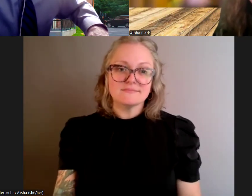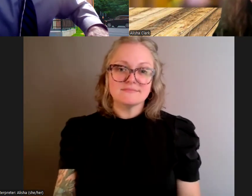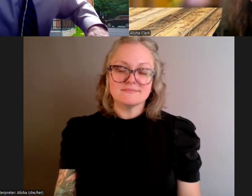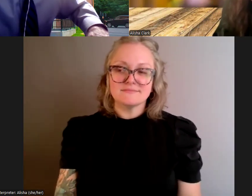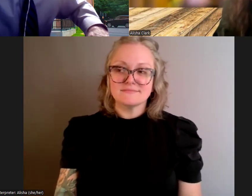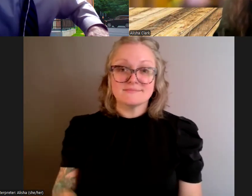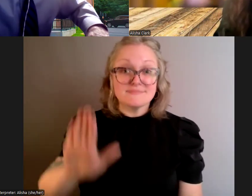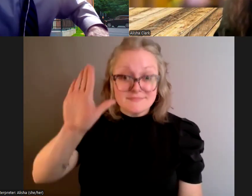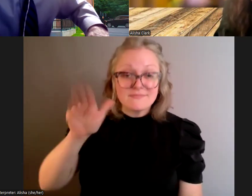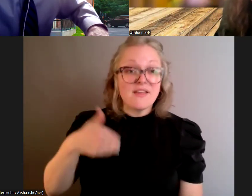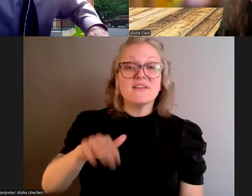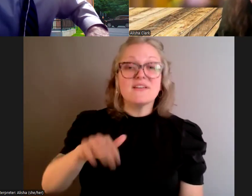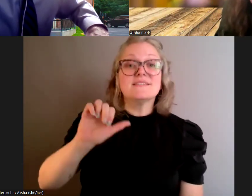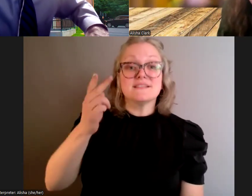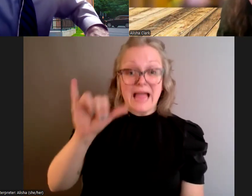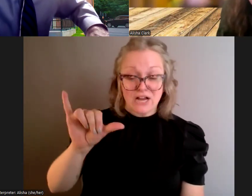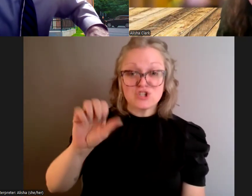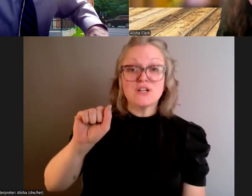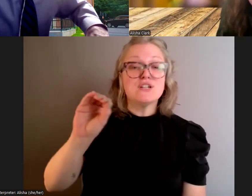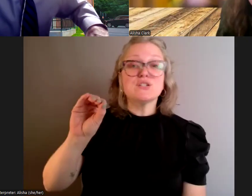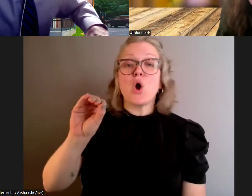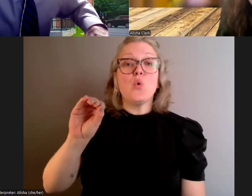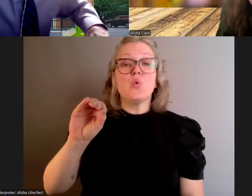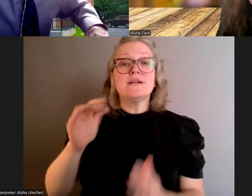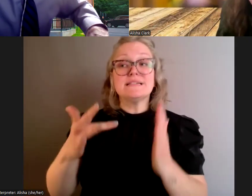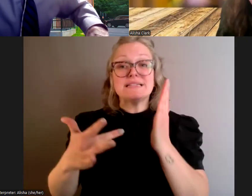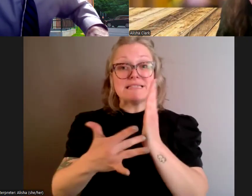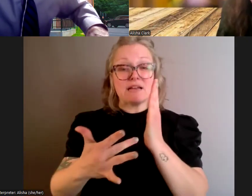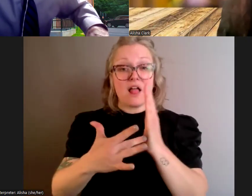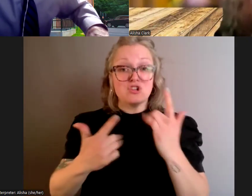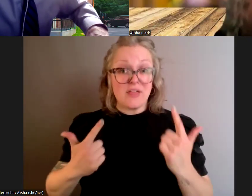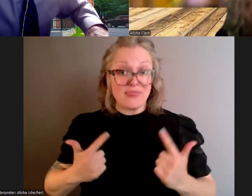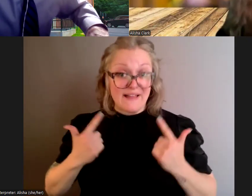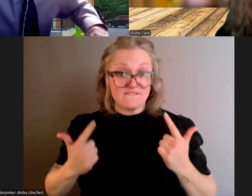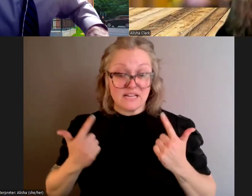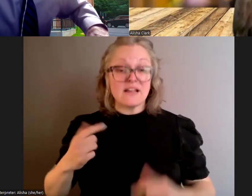This is Ashley. So technology living.